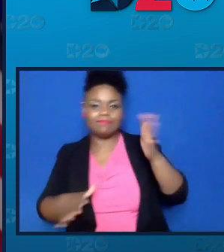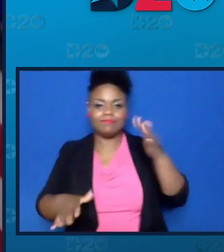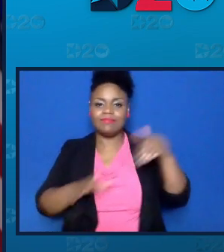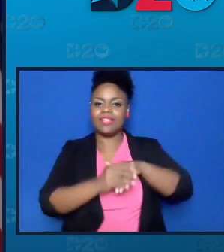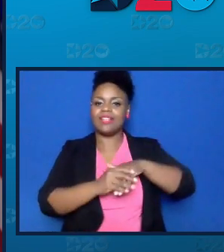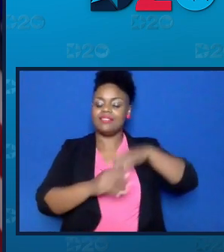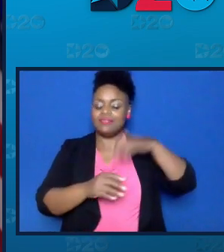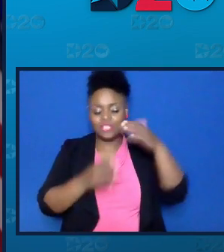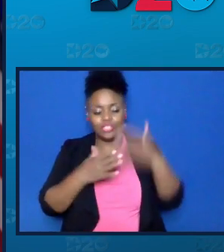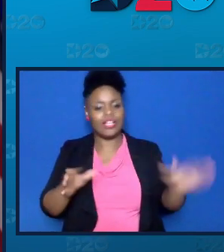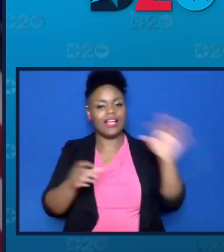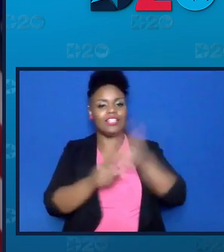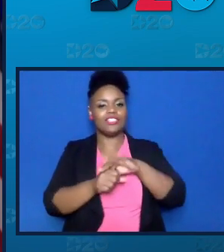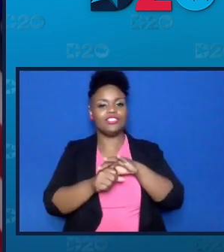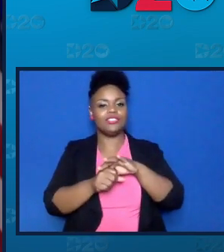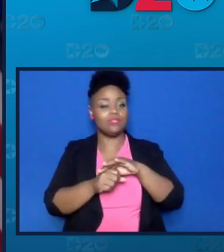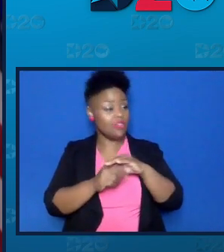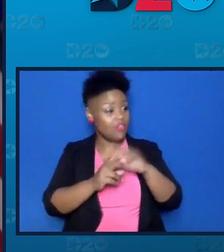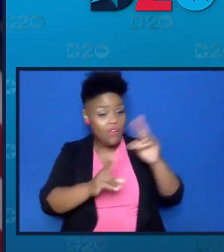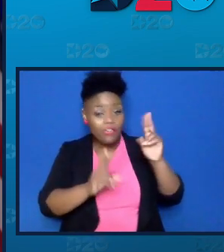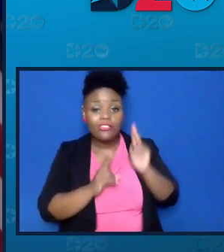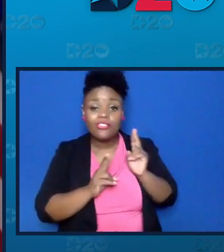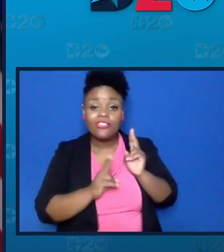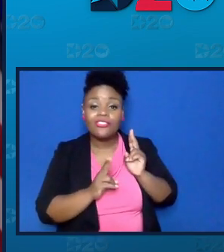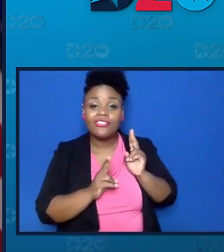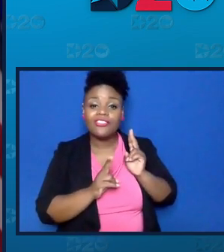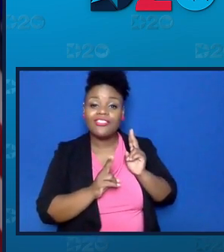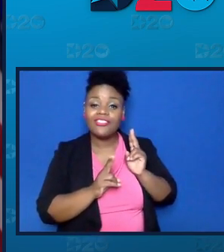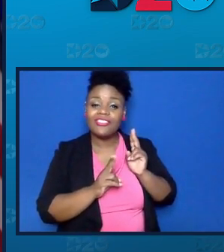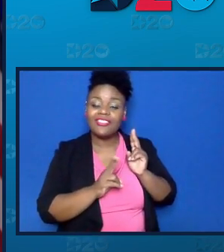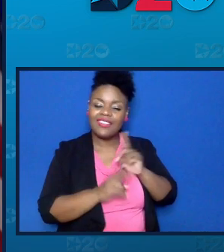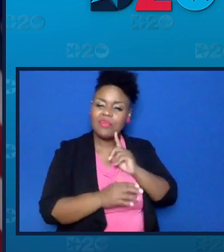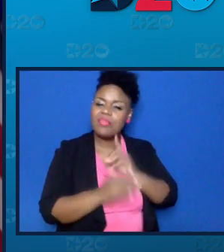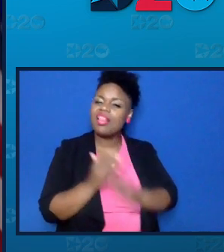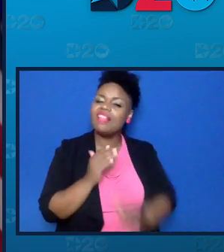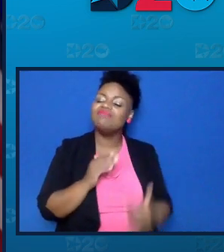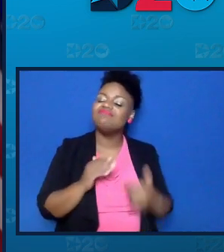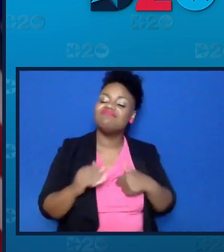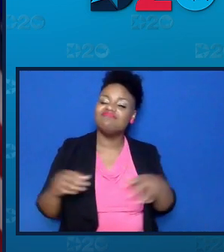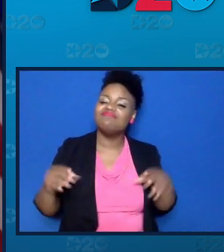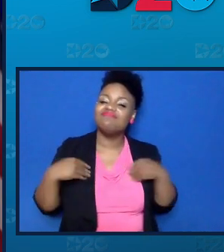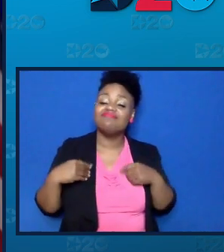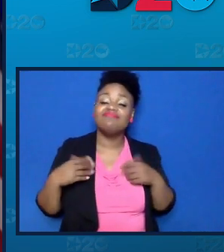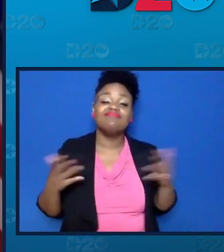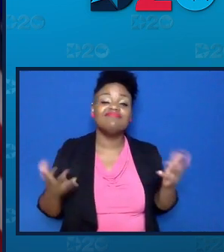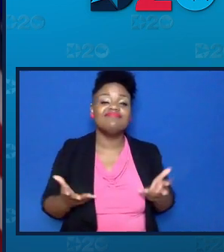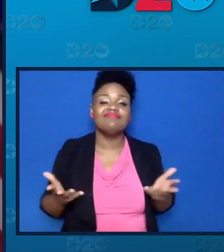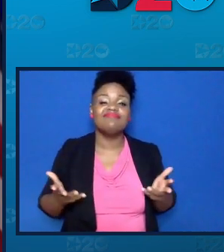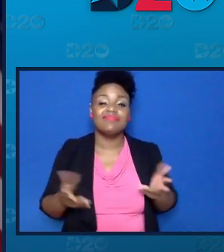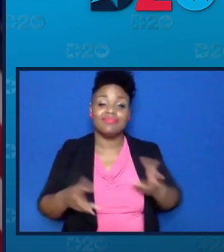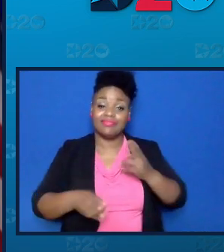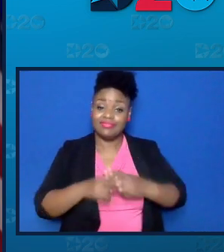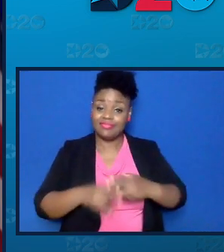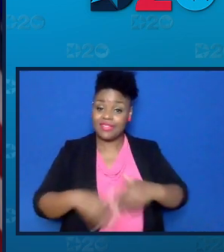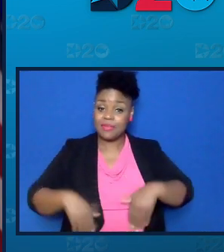great honor and humility I accept this nomination for President of the United States of